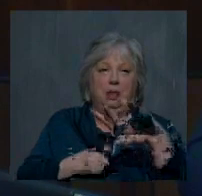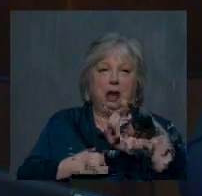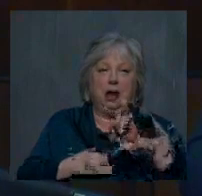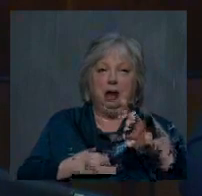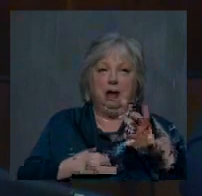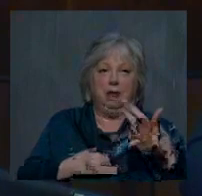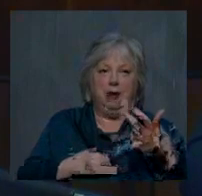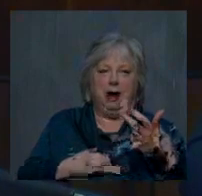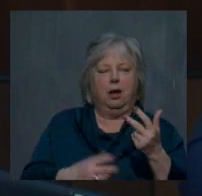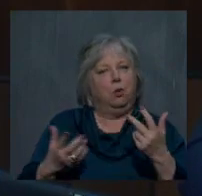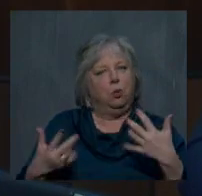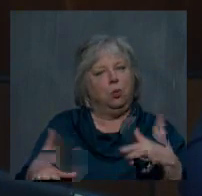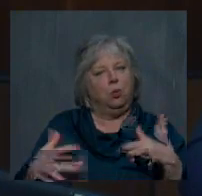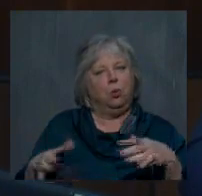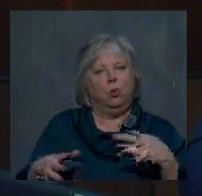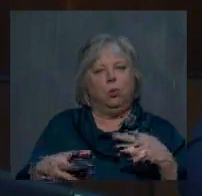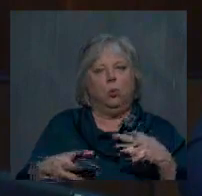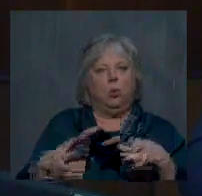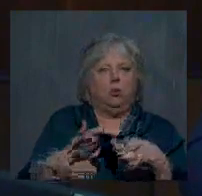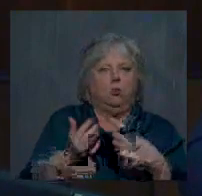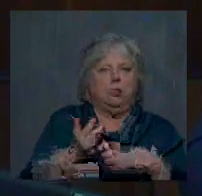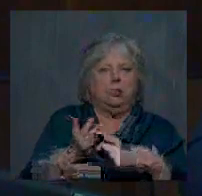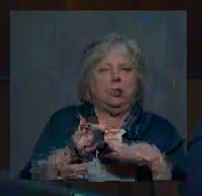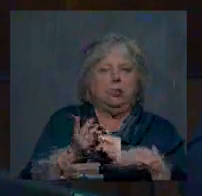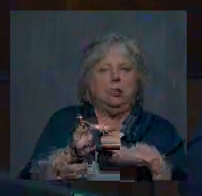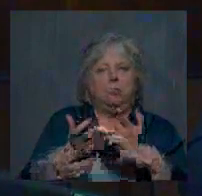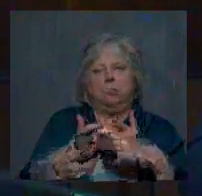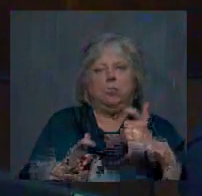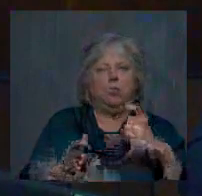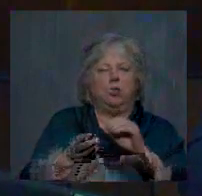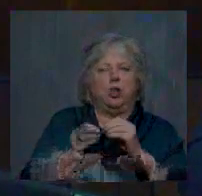for houses and a significant